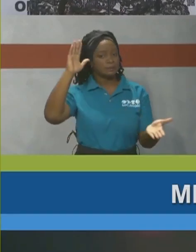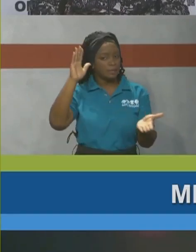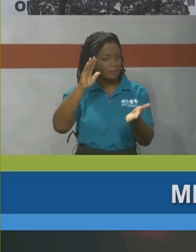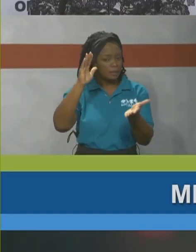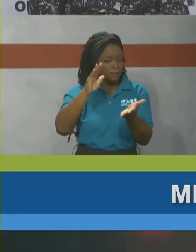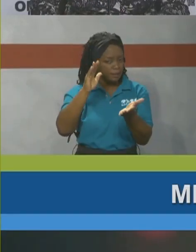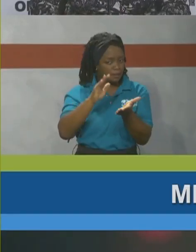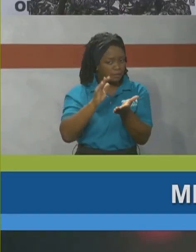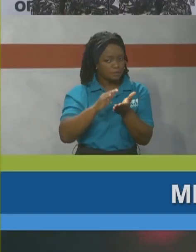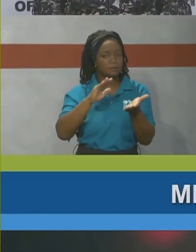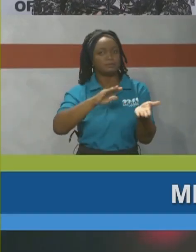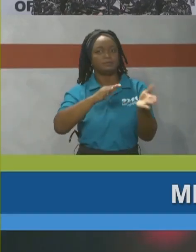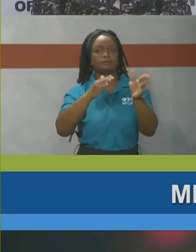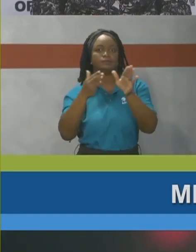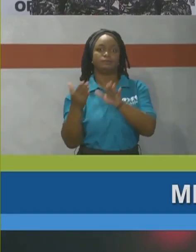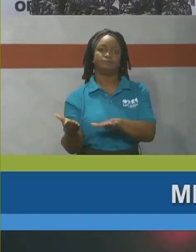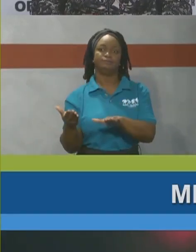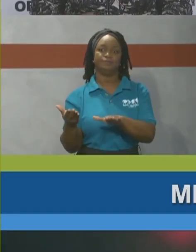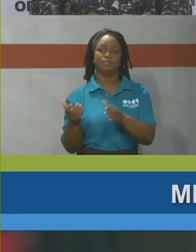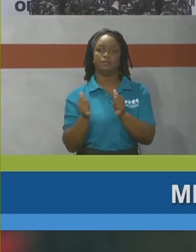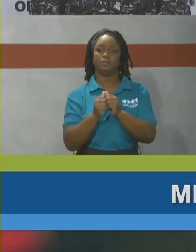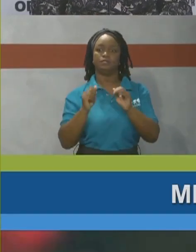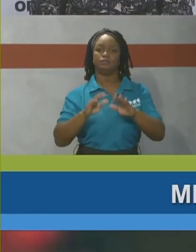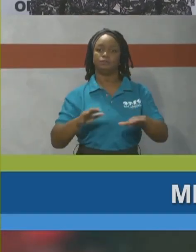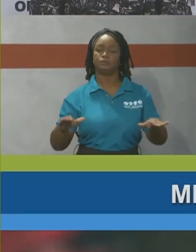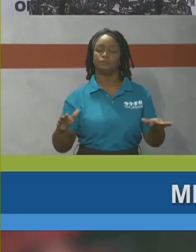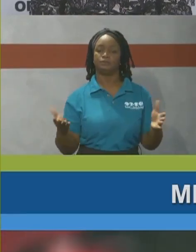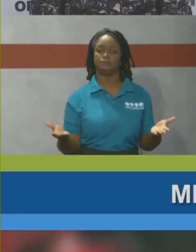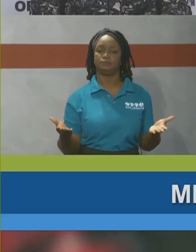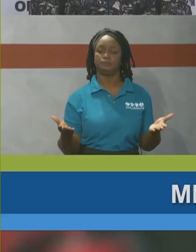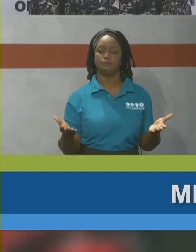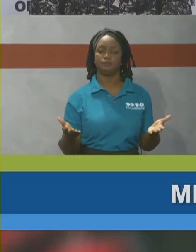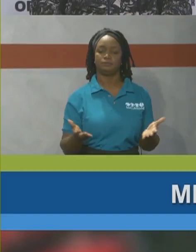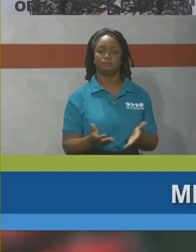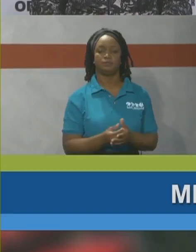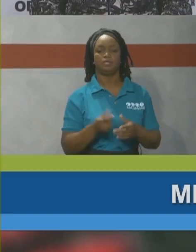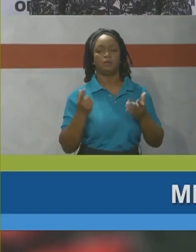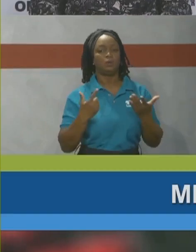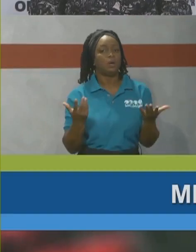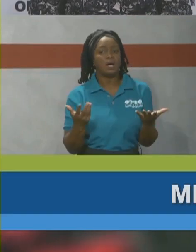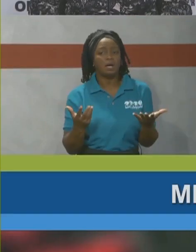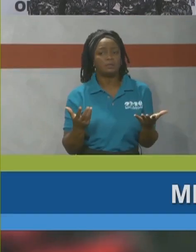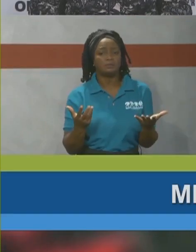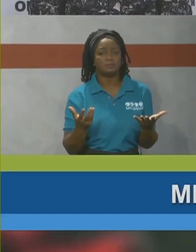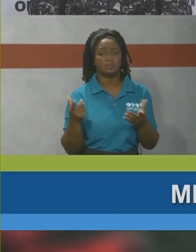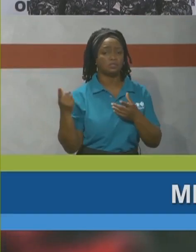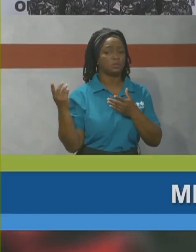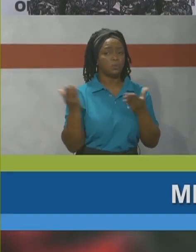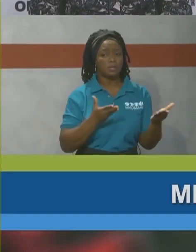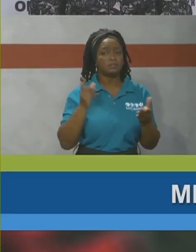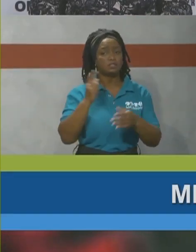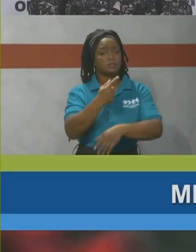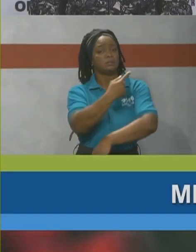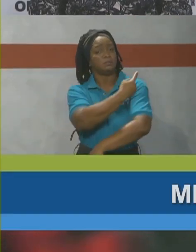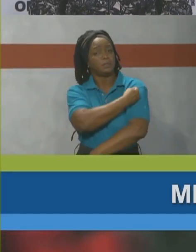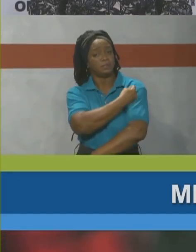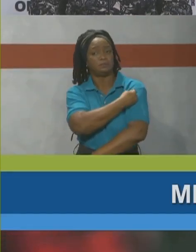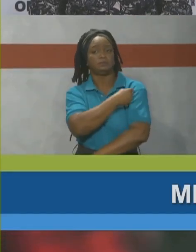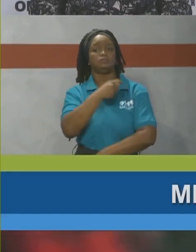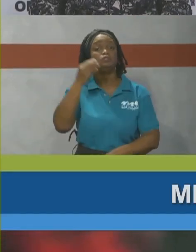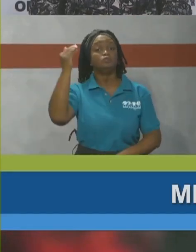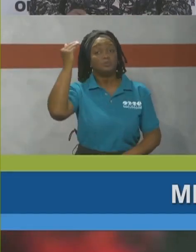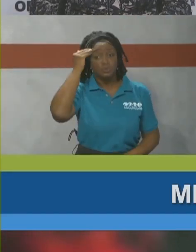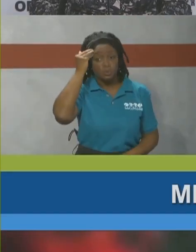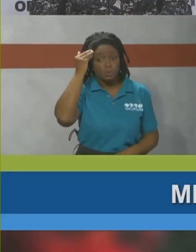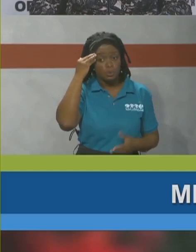less to Singapore levels. So I'm talking about vaccination. I'm talking about being aware of the signs and symptoms of MIS-C and also